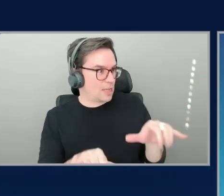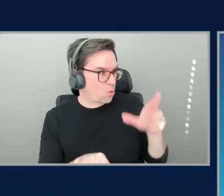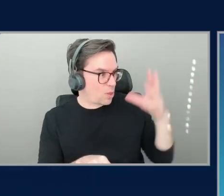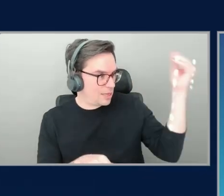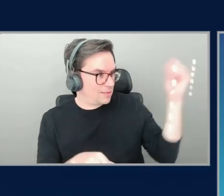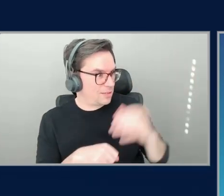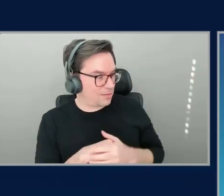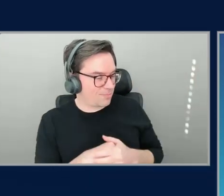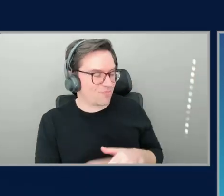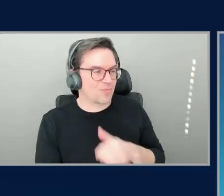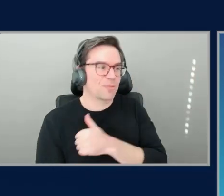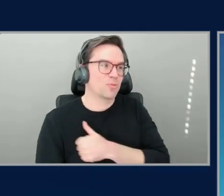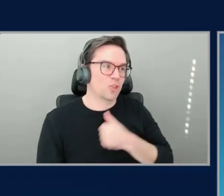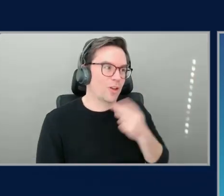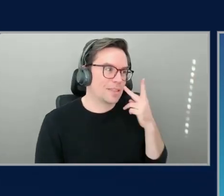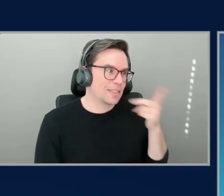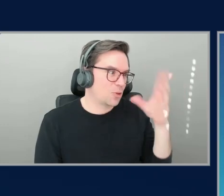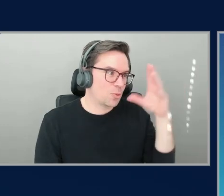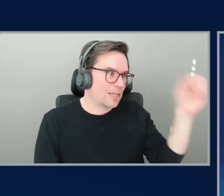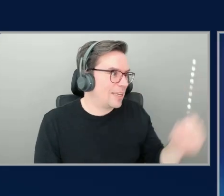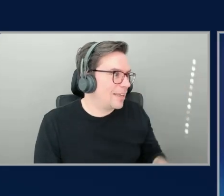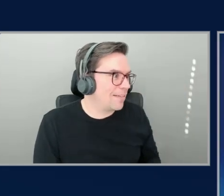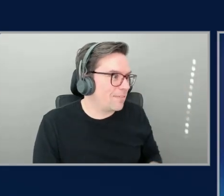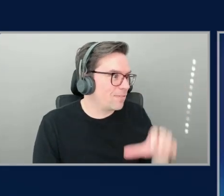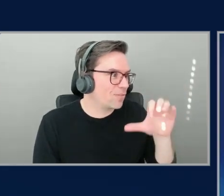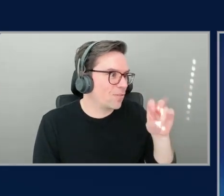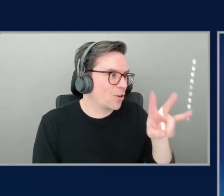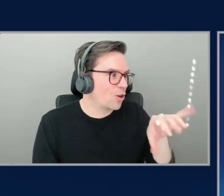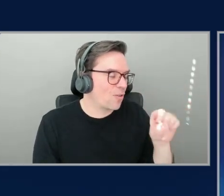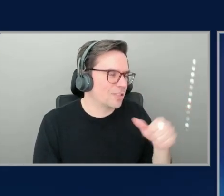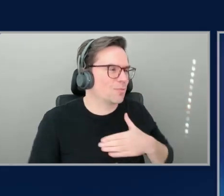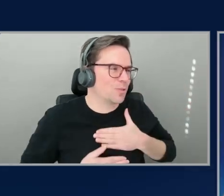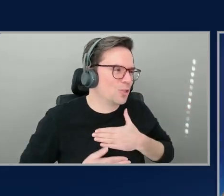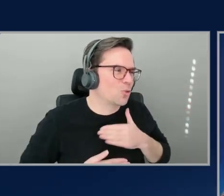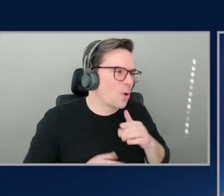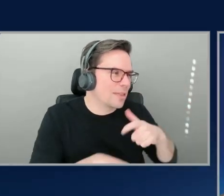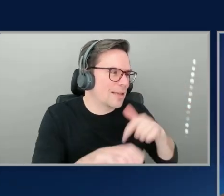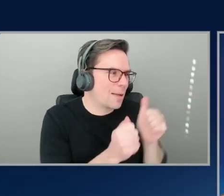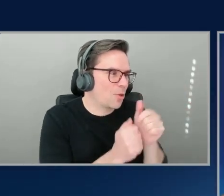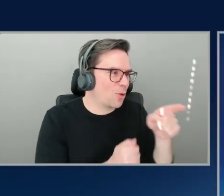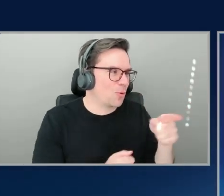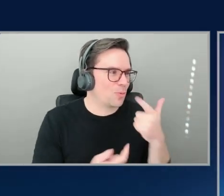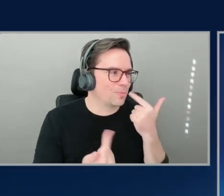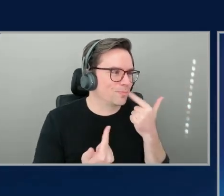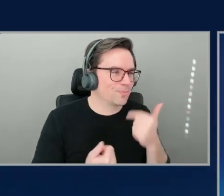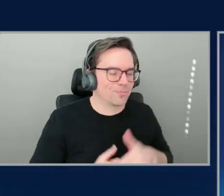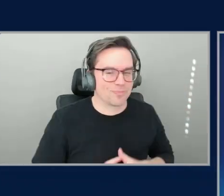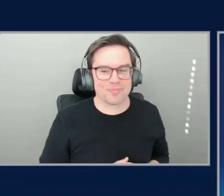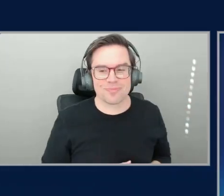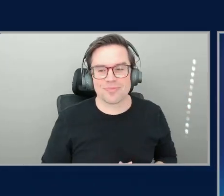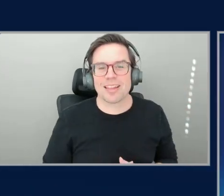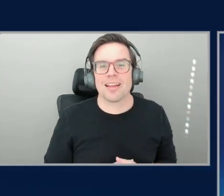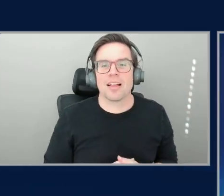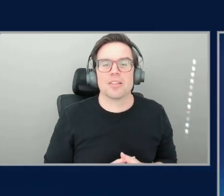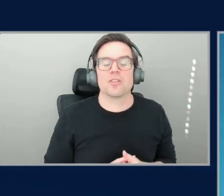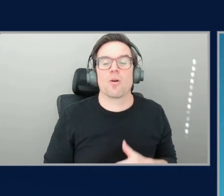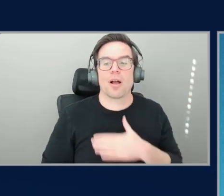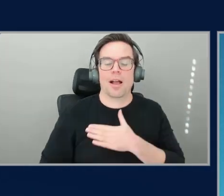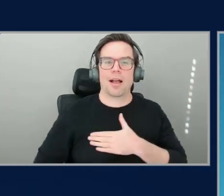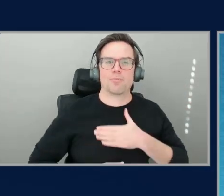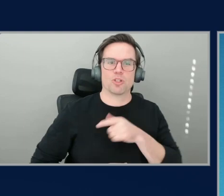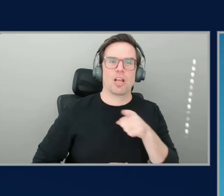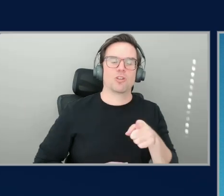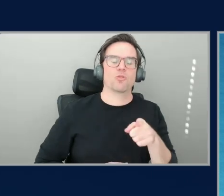But we enjoyed the time with you. Anyway, so yeah, I liked your approach here with this segment, trying to get us back on the